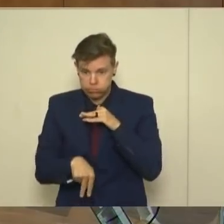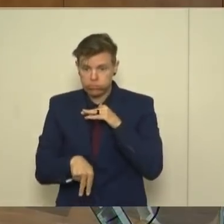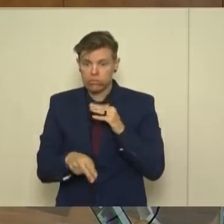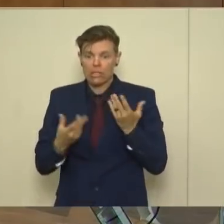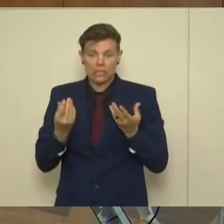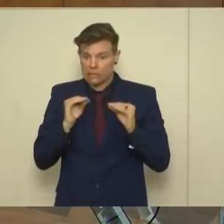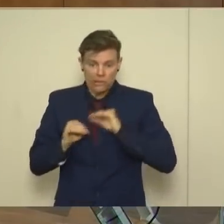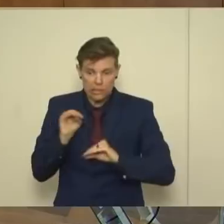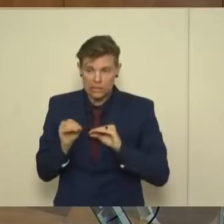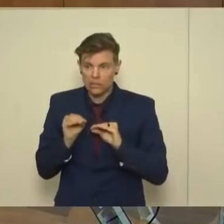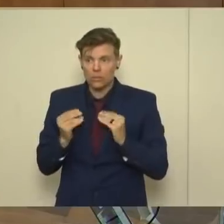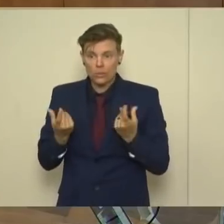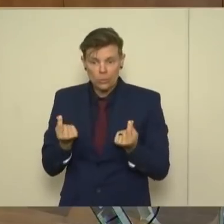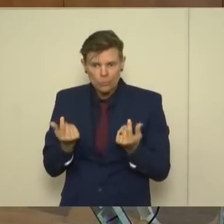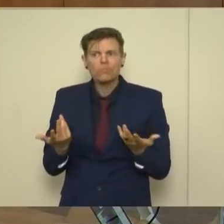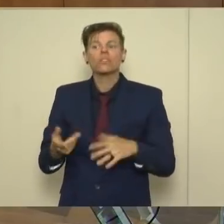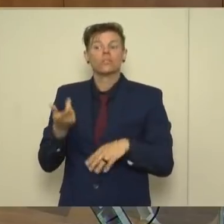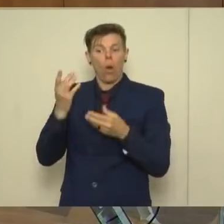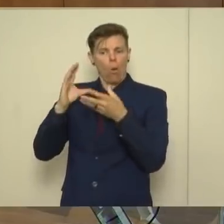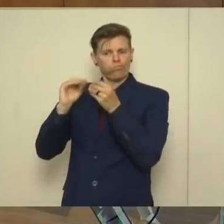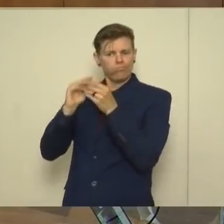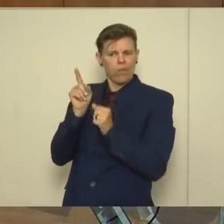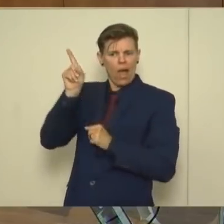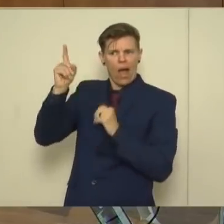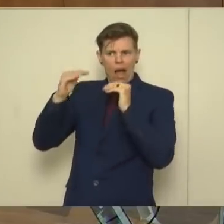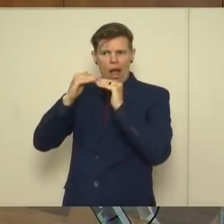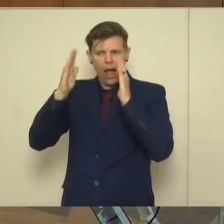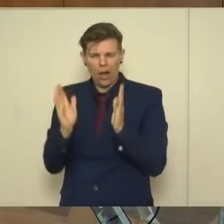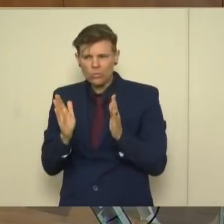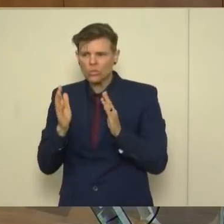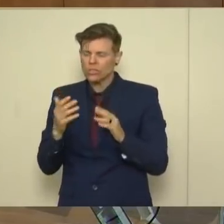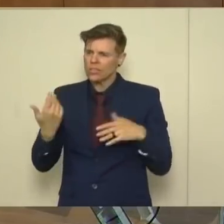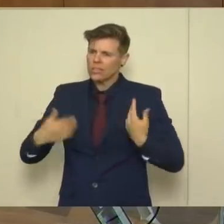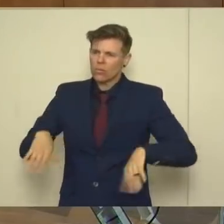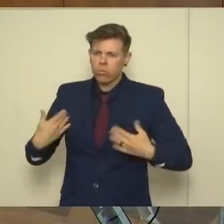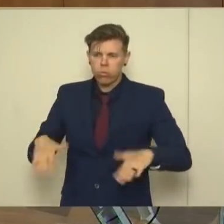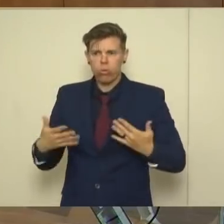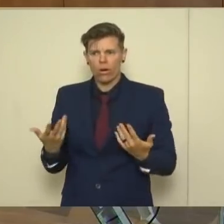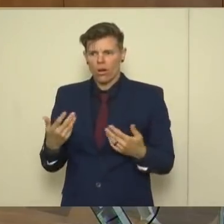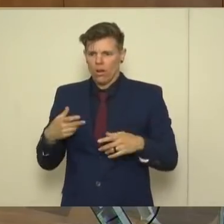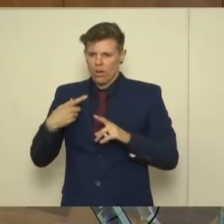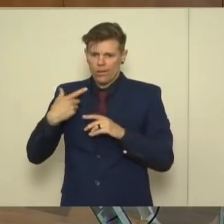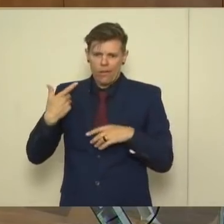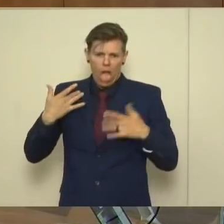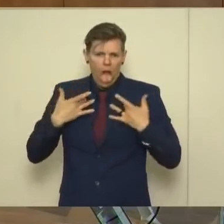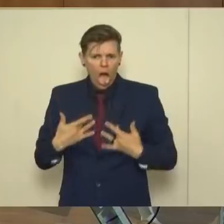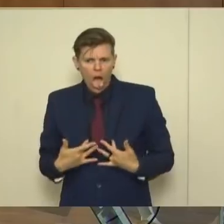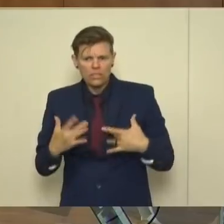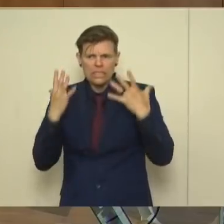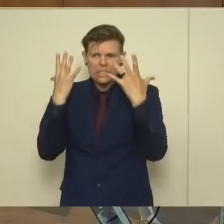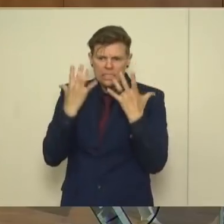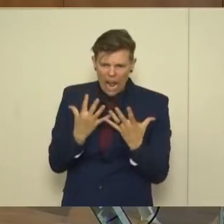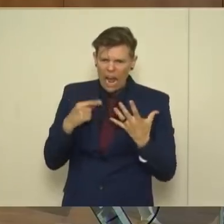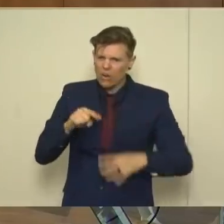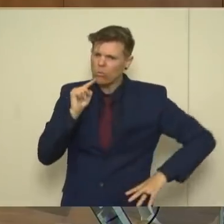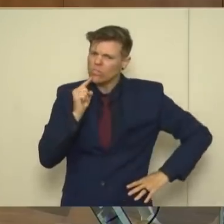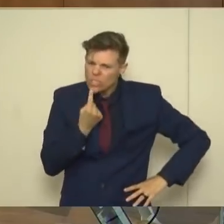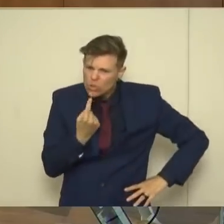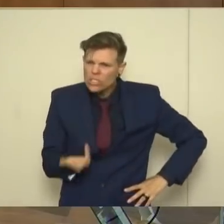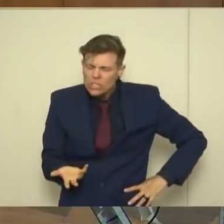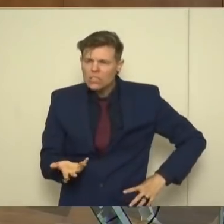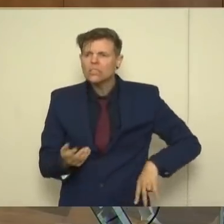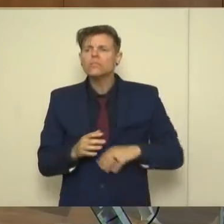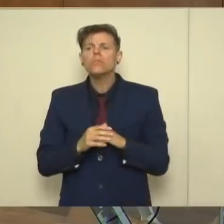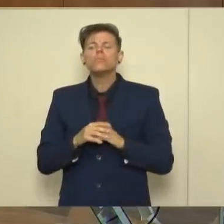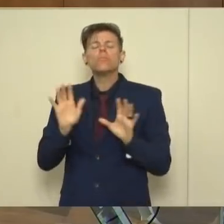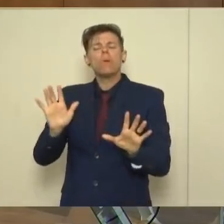terms of the budget situation. And I was curious to know if the state doesn't get